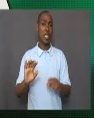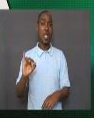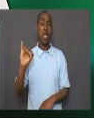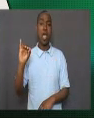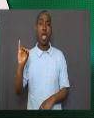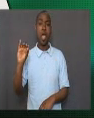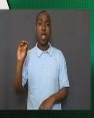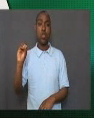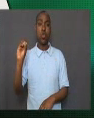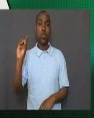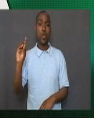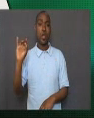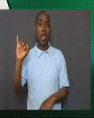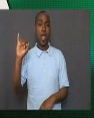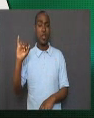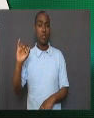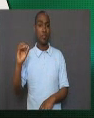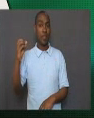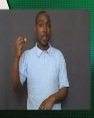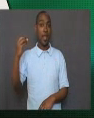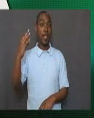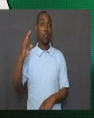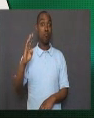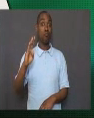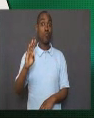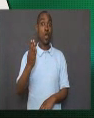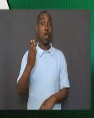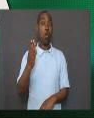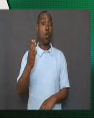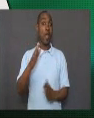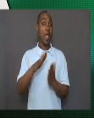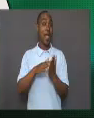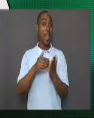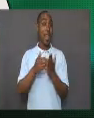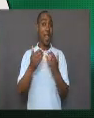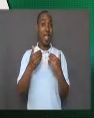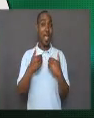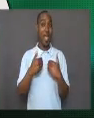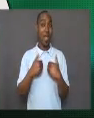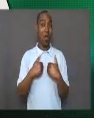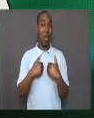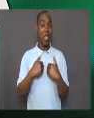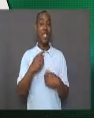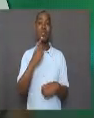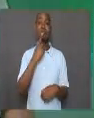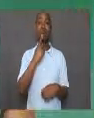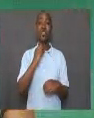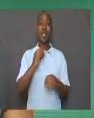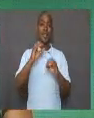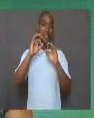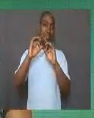iodine remains light brown in color, starch is absent.